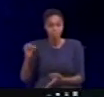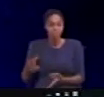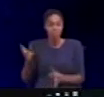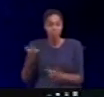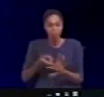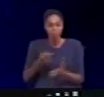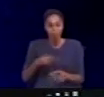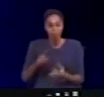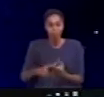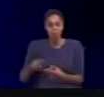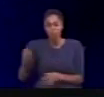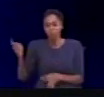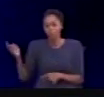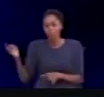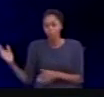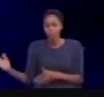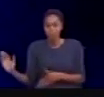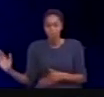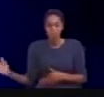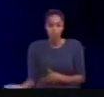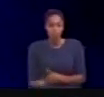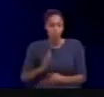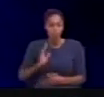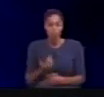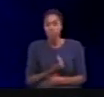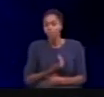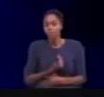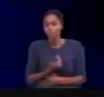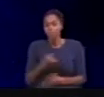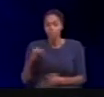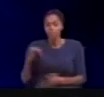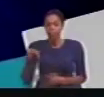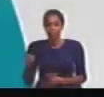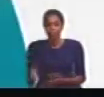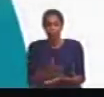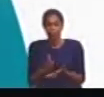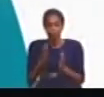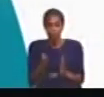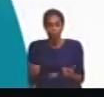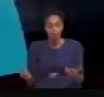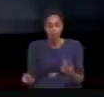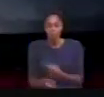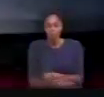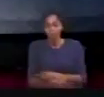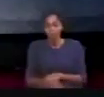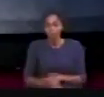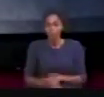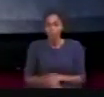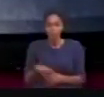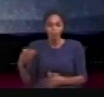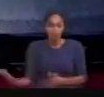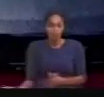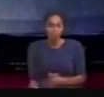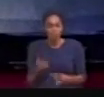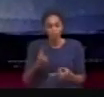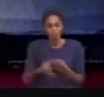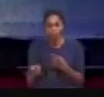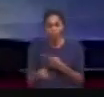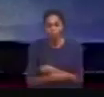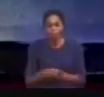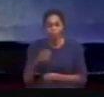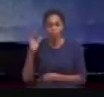for tonight, Jonathan Lee, as he leads us in praise and worship. God bless you. Welcome to day 5 of the